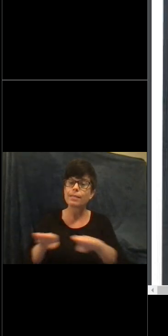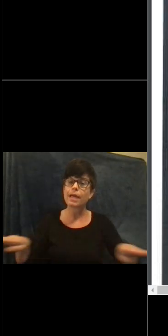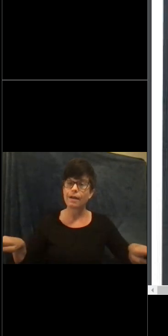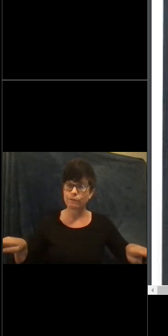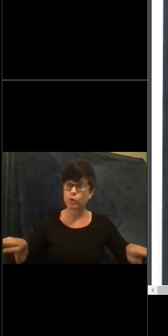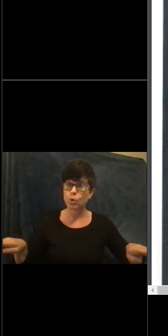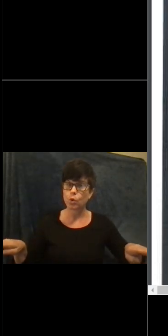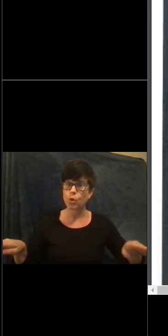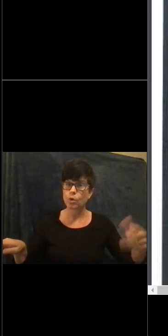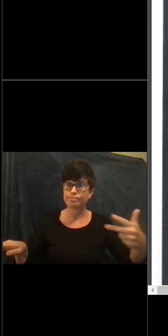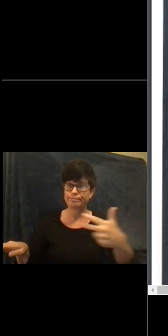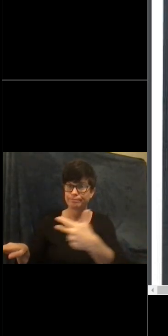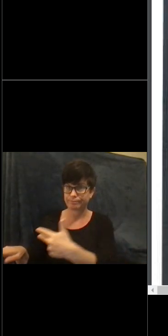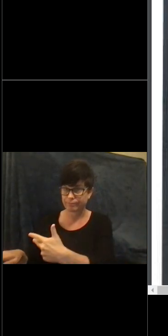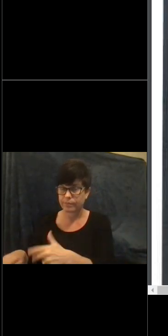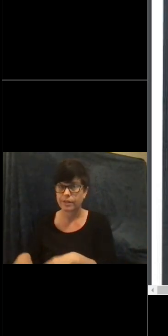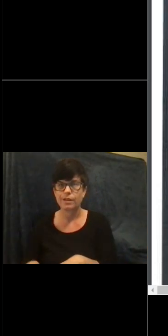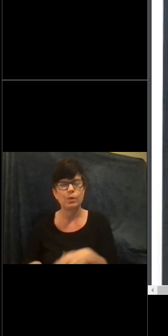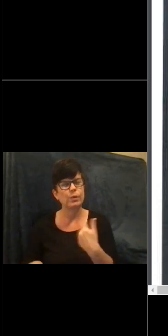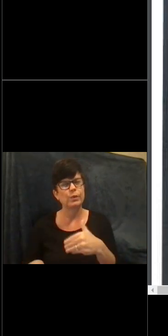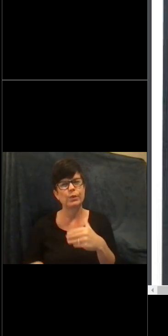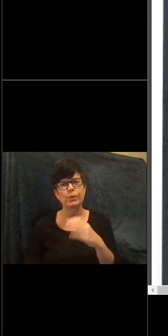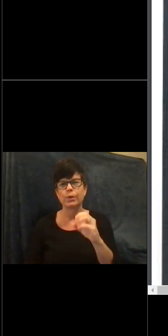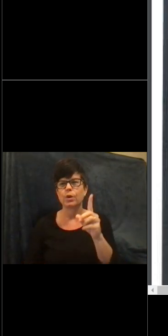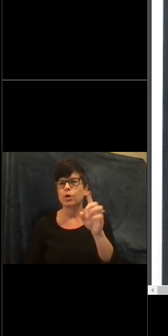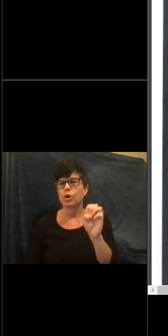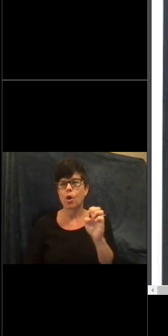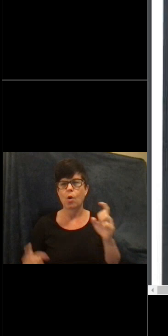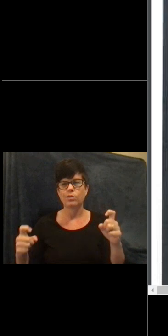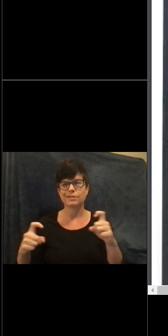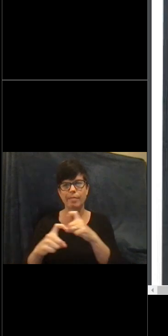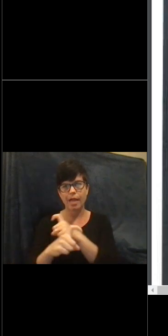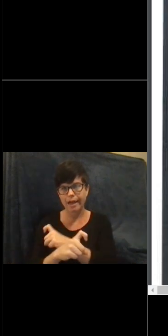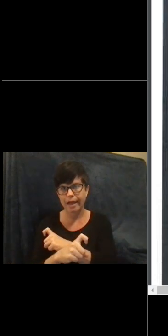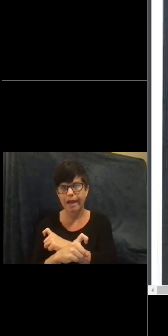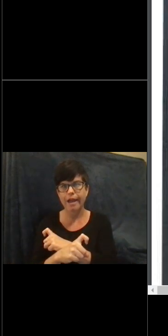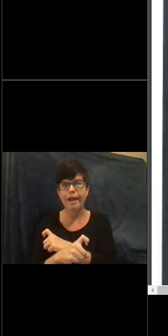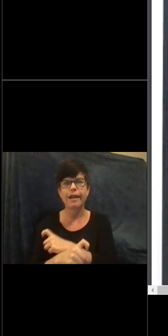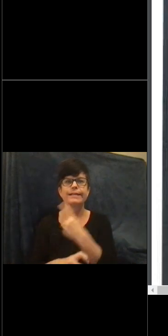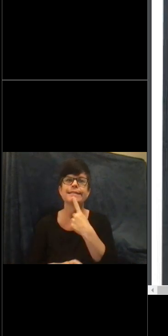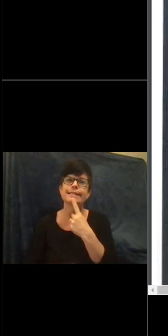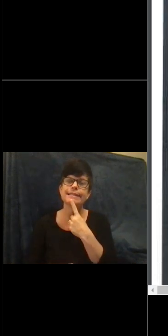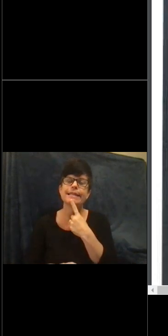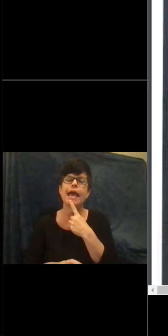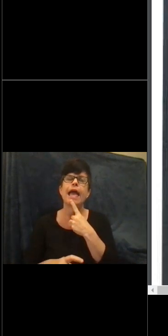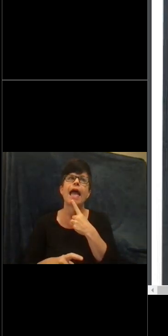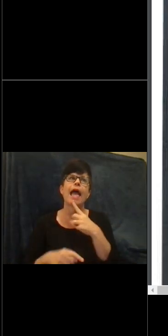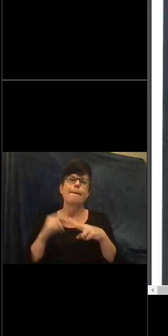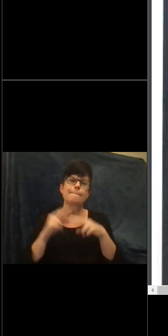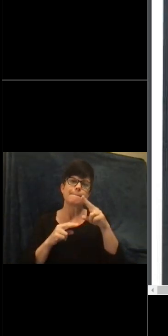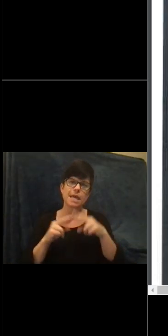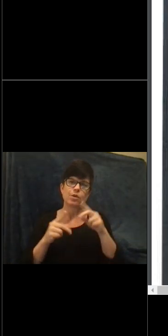The code is very complex. It has all kinds of, you know, build to line and all these other